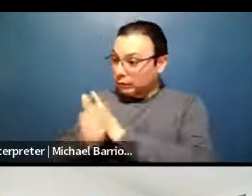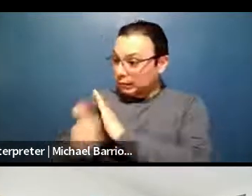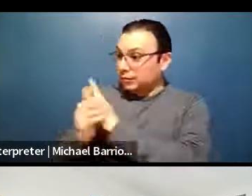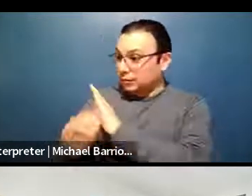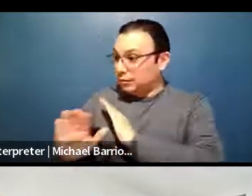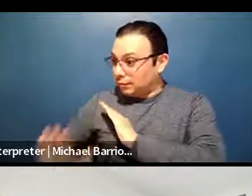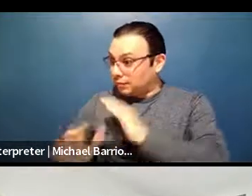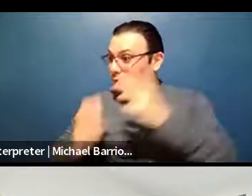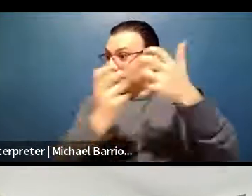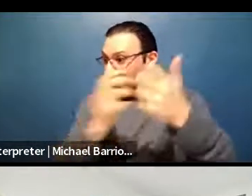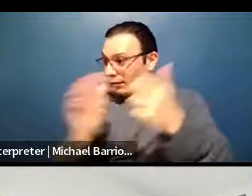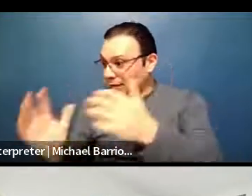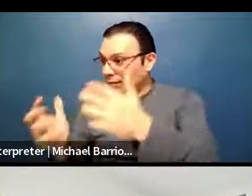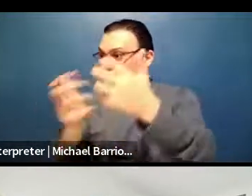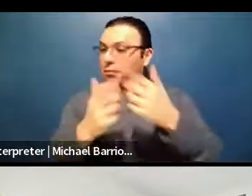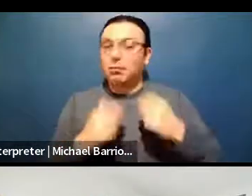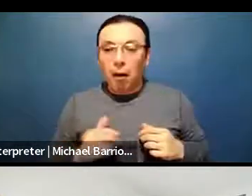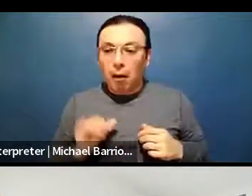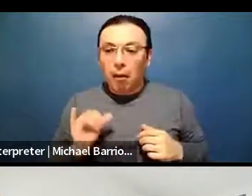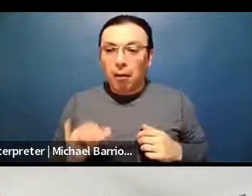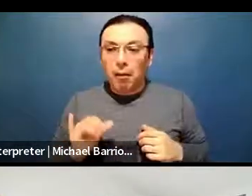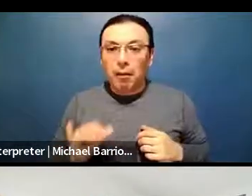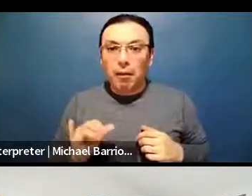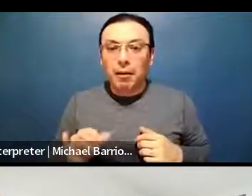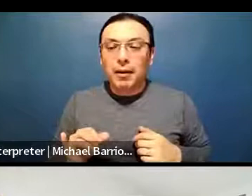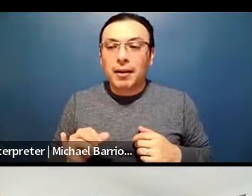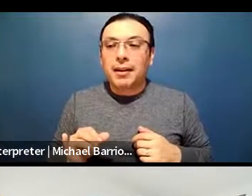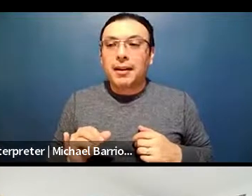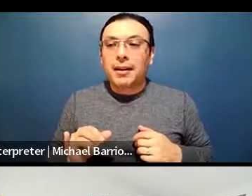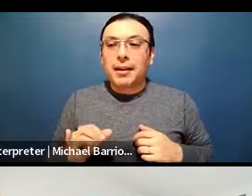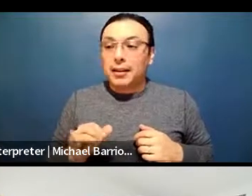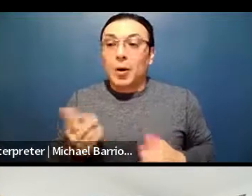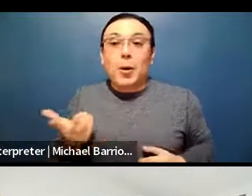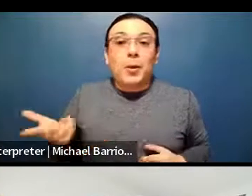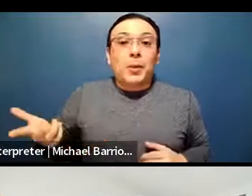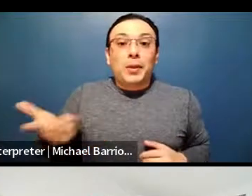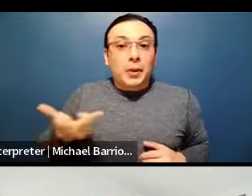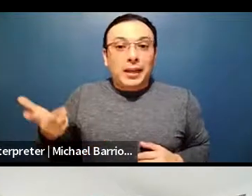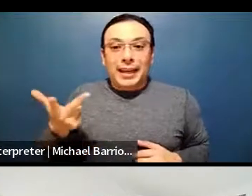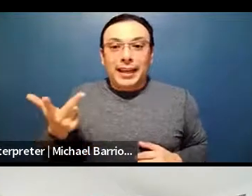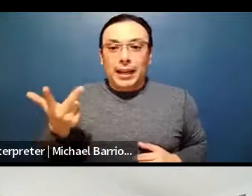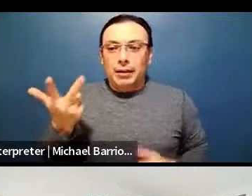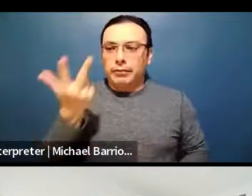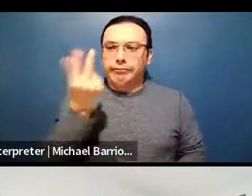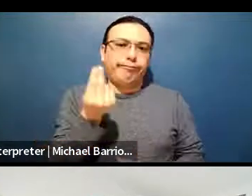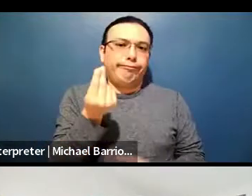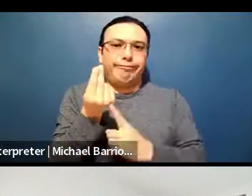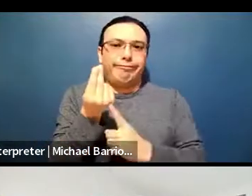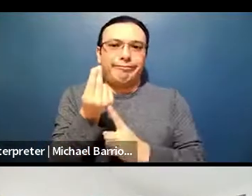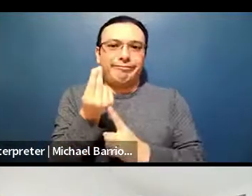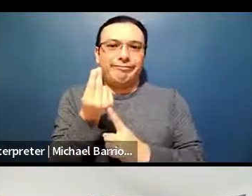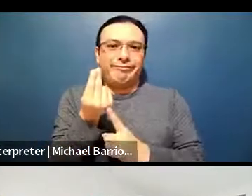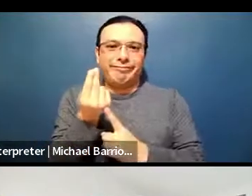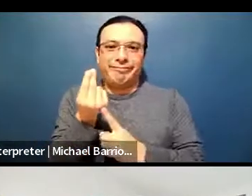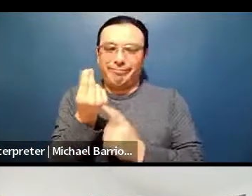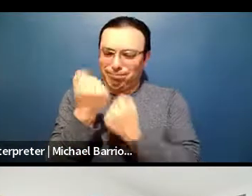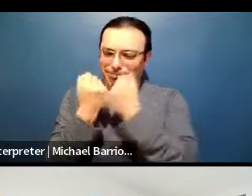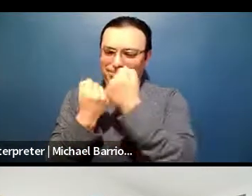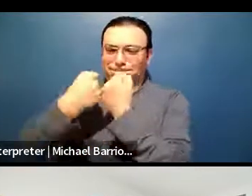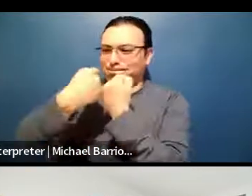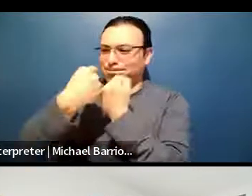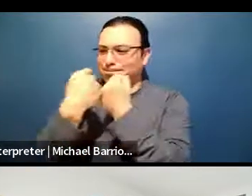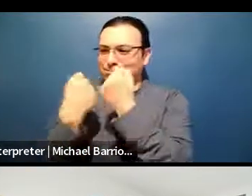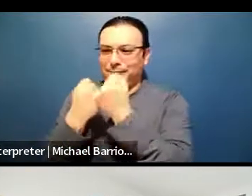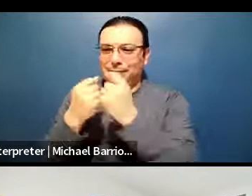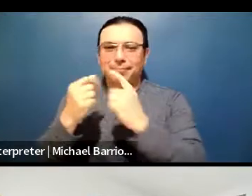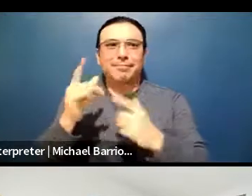another to be a unit, a triad, a trio, you know, a